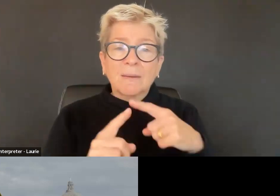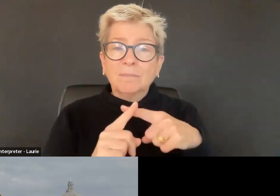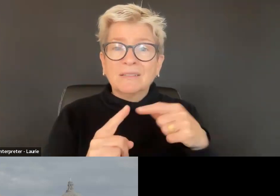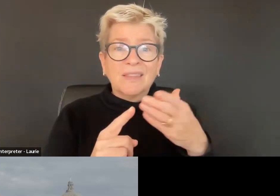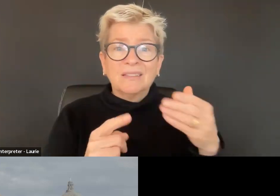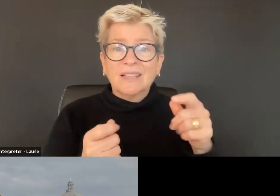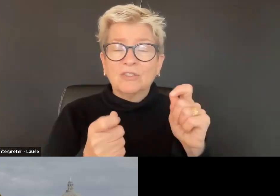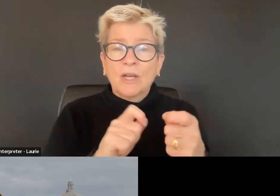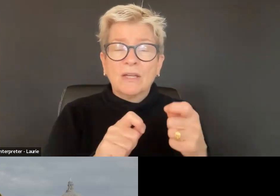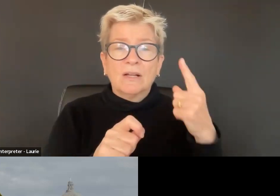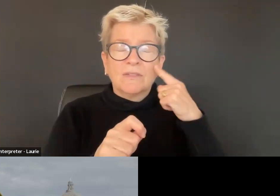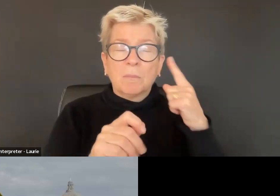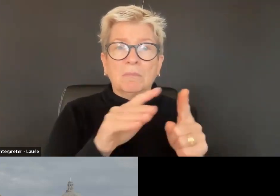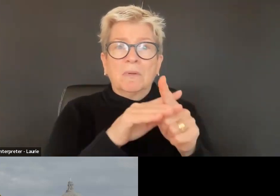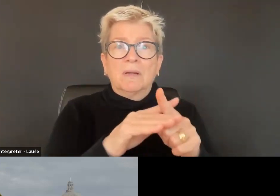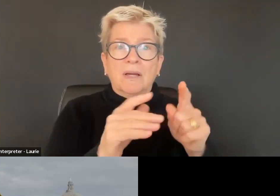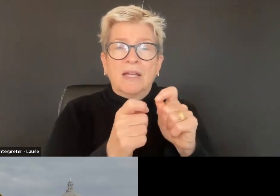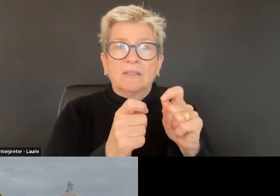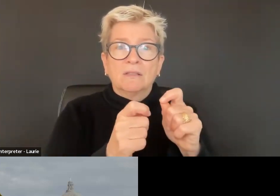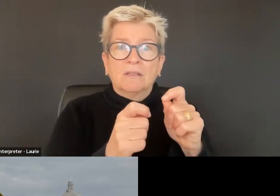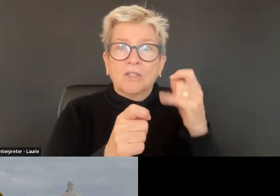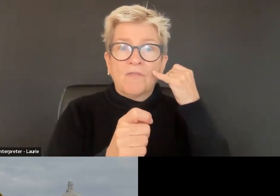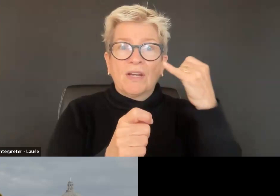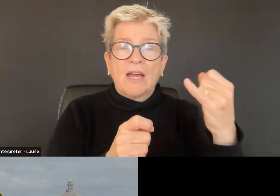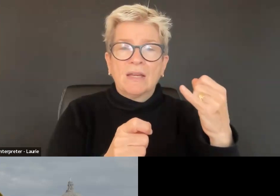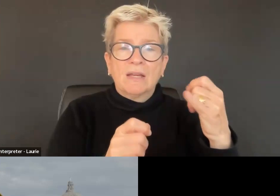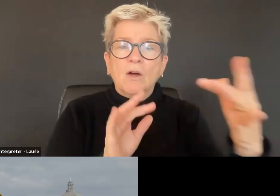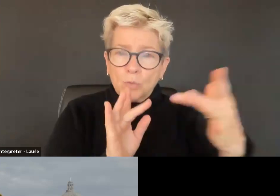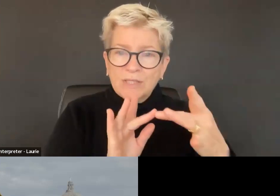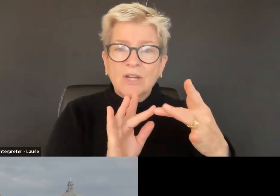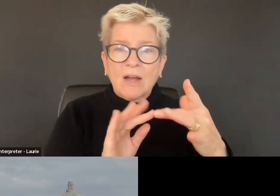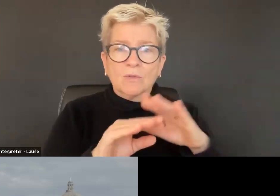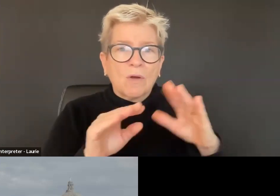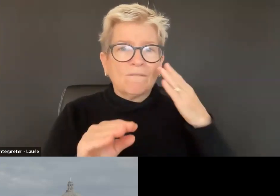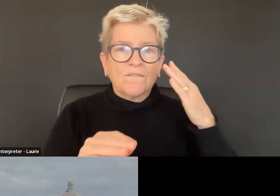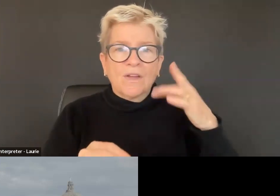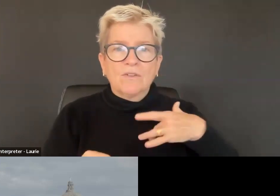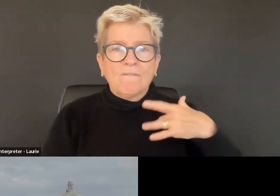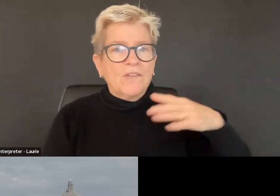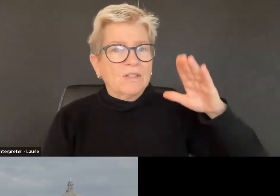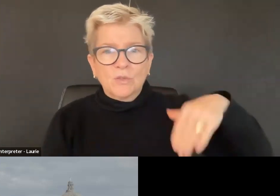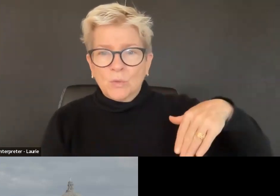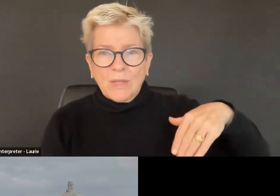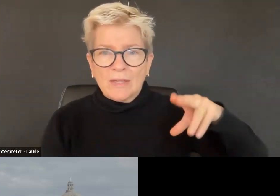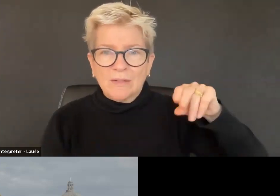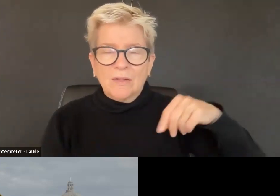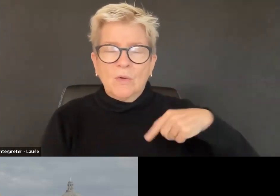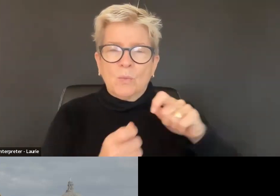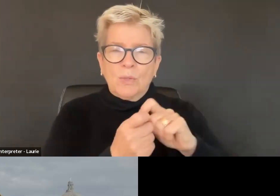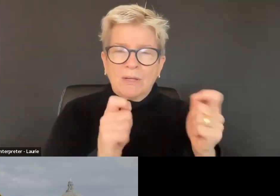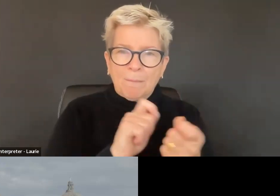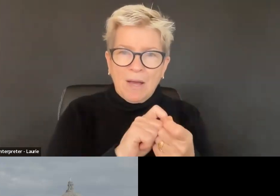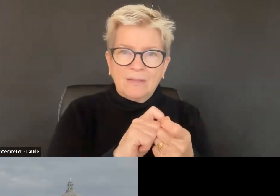have an idea or something comes to you, please reach out. Don't ever feel anything is too late. We can modify,